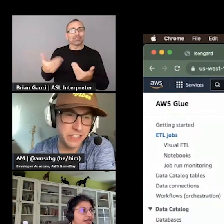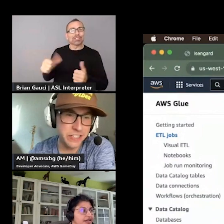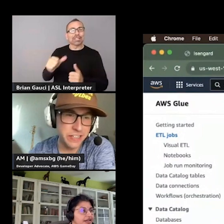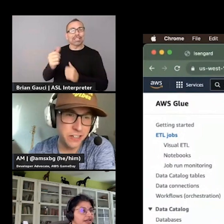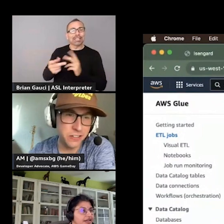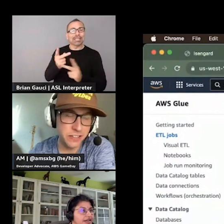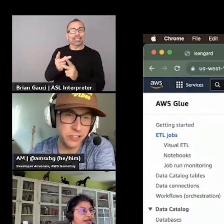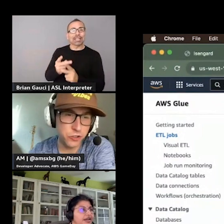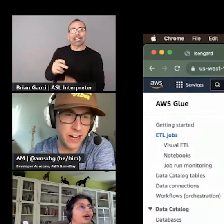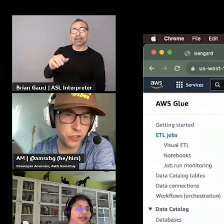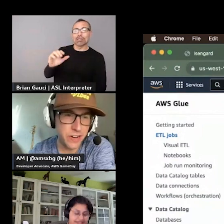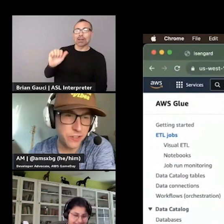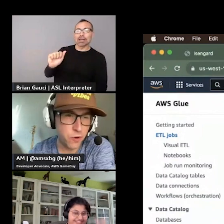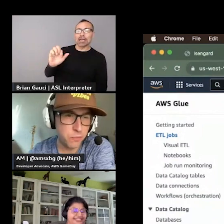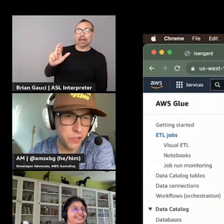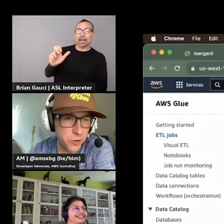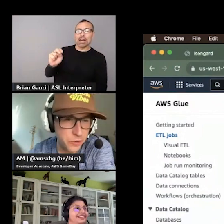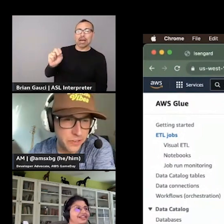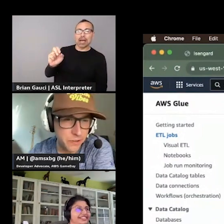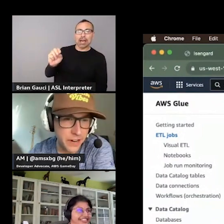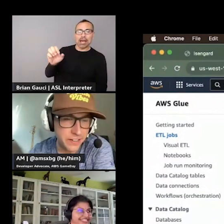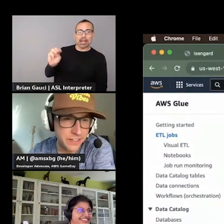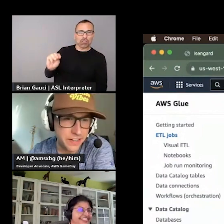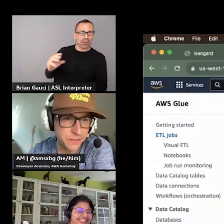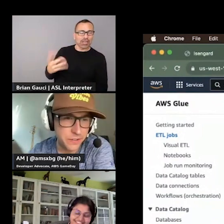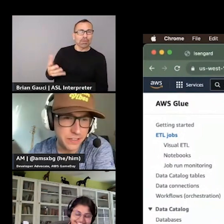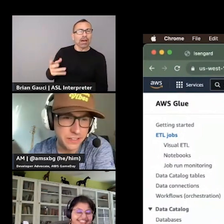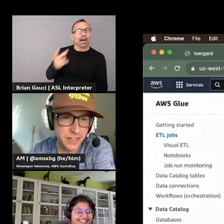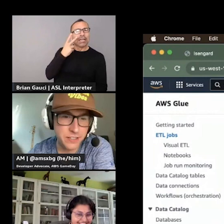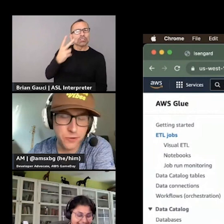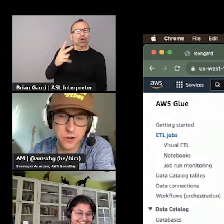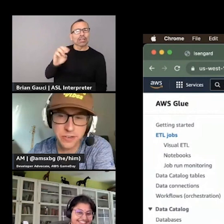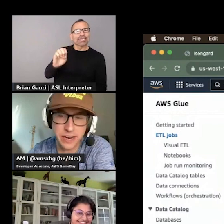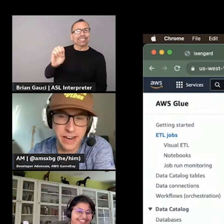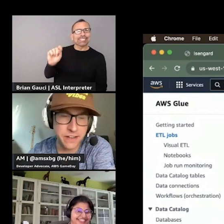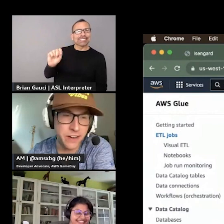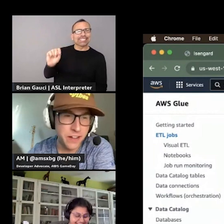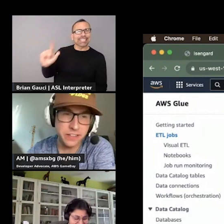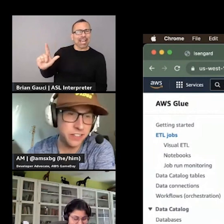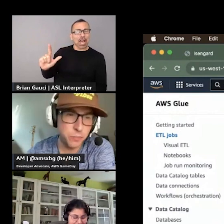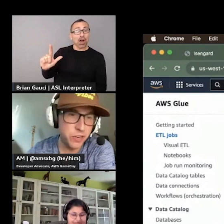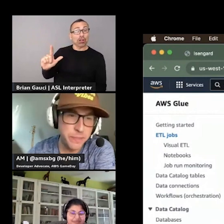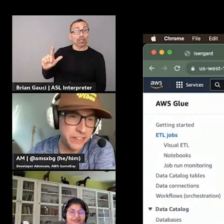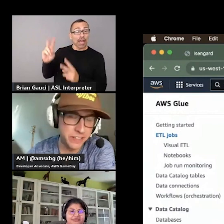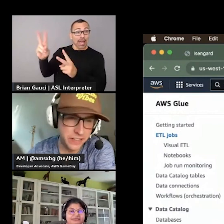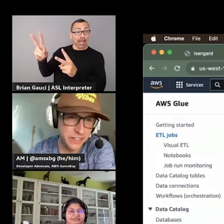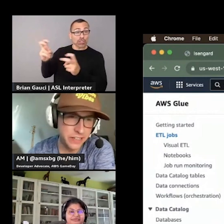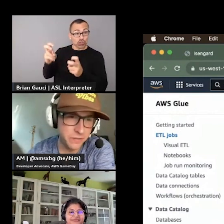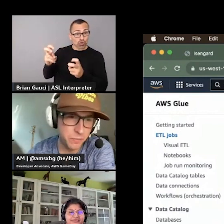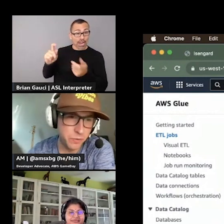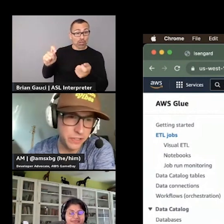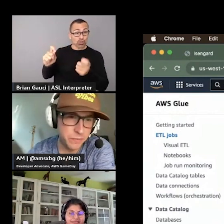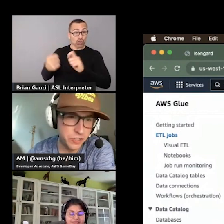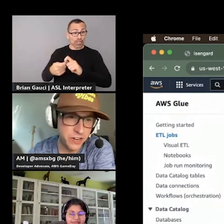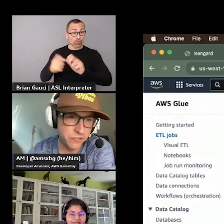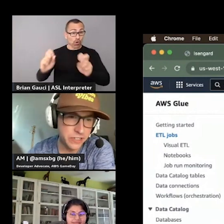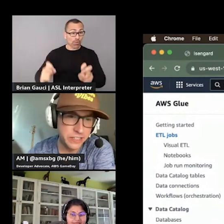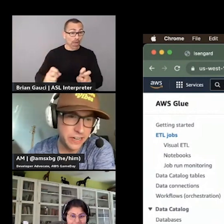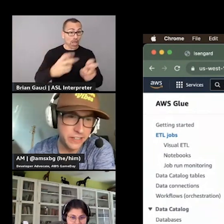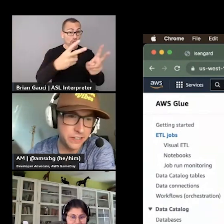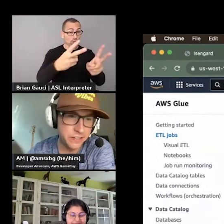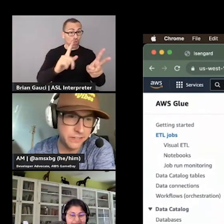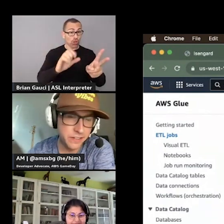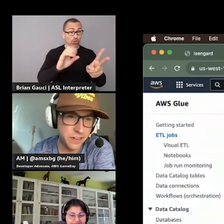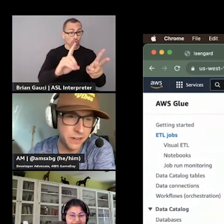anything, ETL, extract, transform, load, right? Yes. Is that what that stands for? Yes. Okay, and this is a pretty basic thing in pretty much